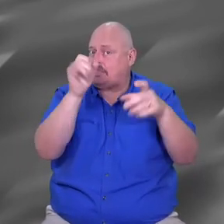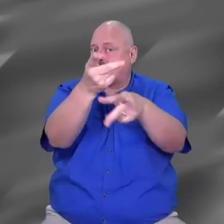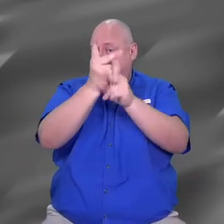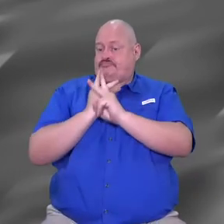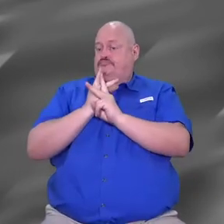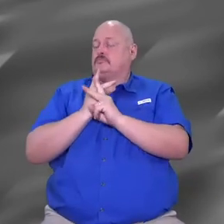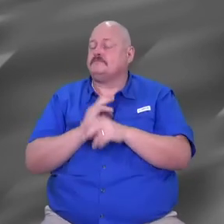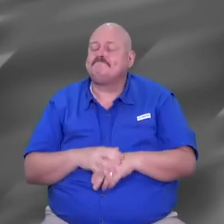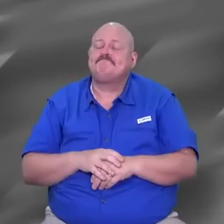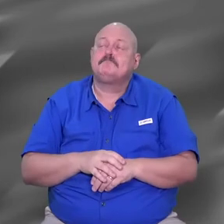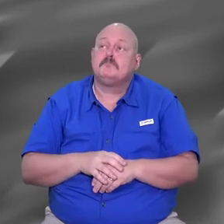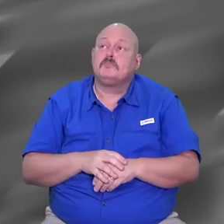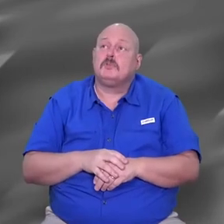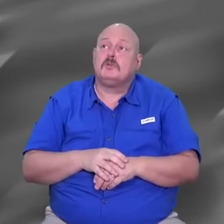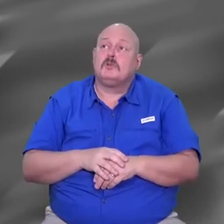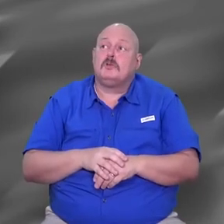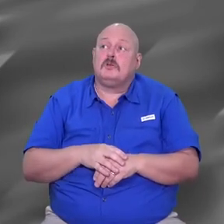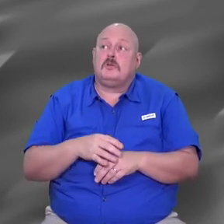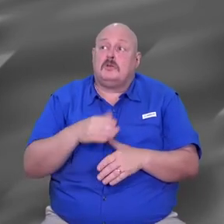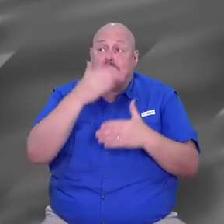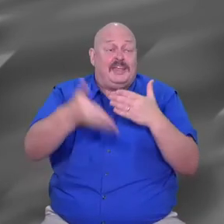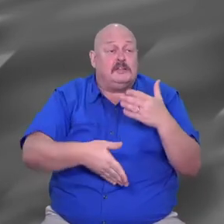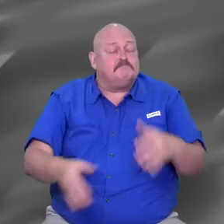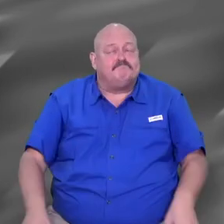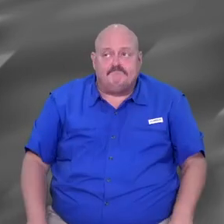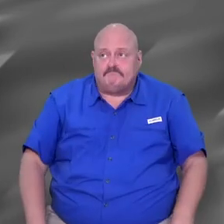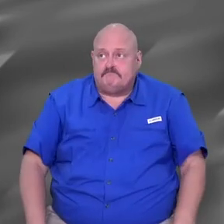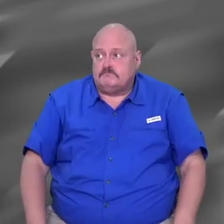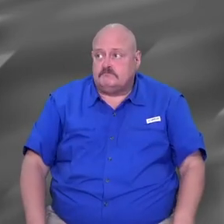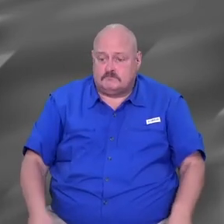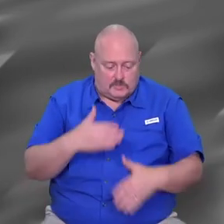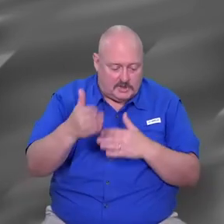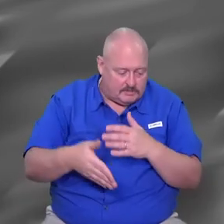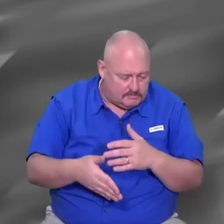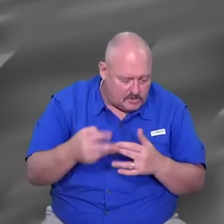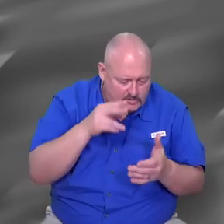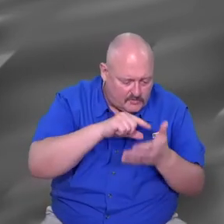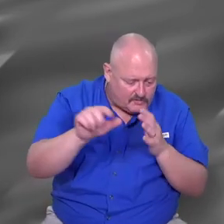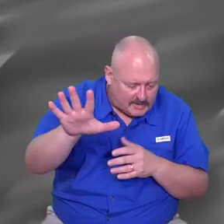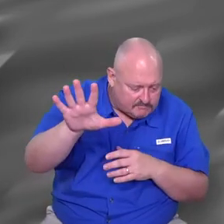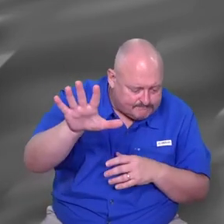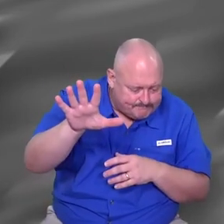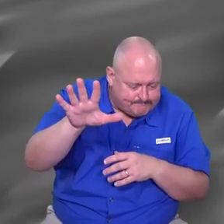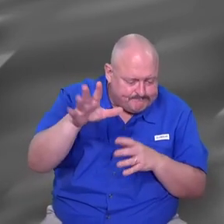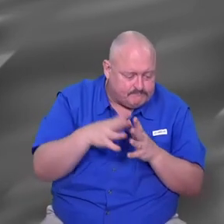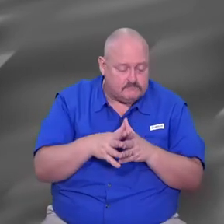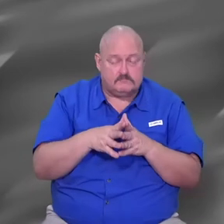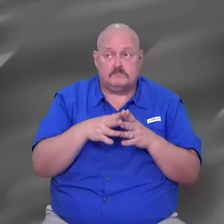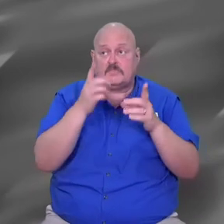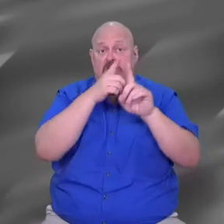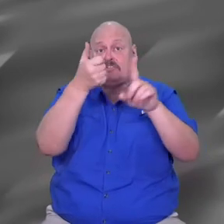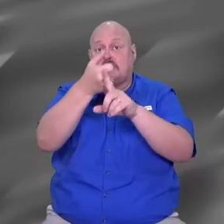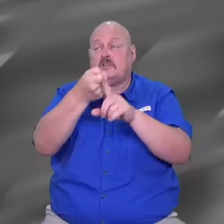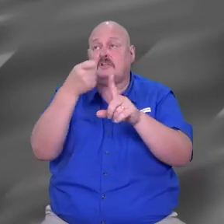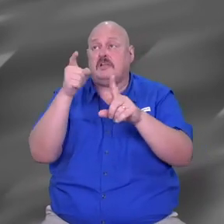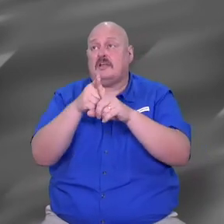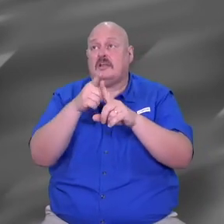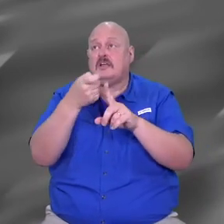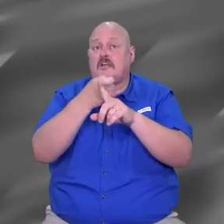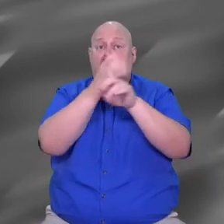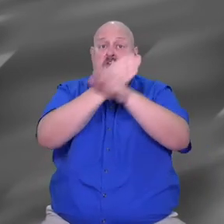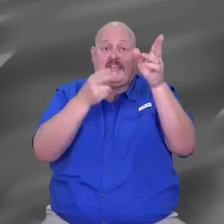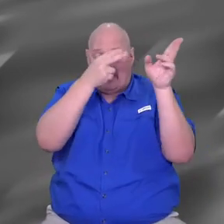mess. So what's the end of it? What's the end? Look in verse 5. Deliver yourself as a roe from the hand of